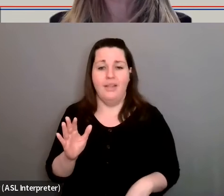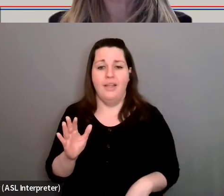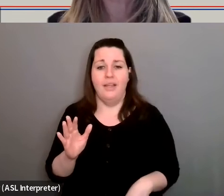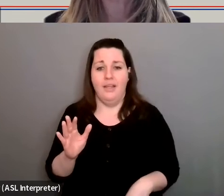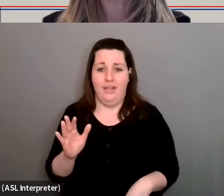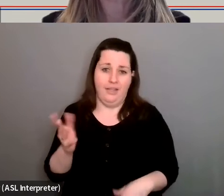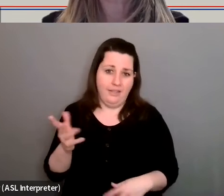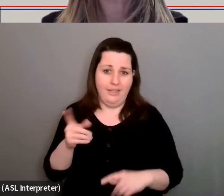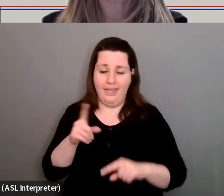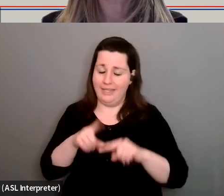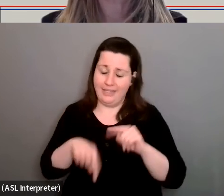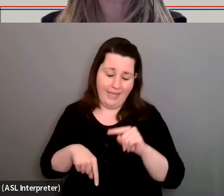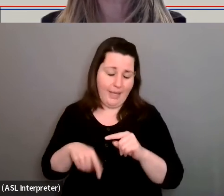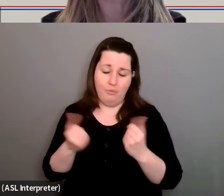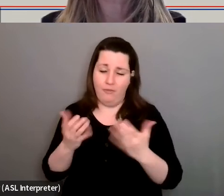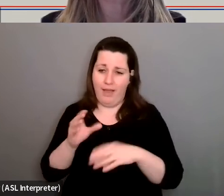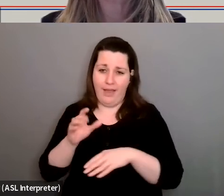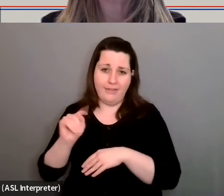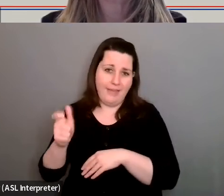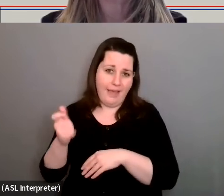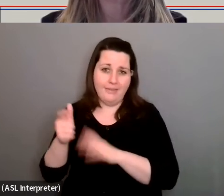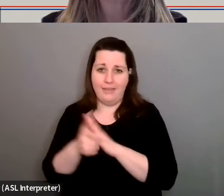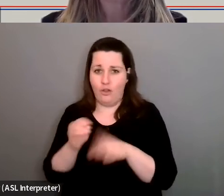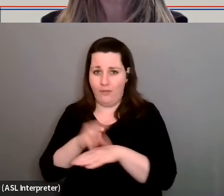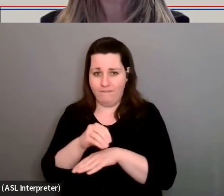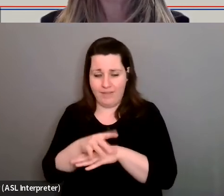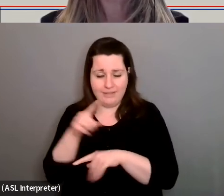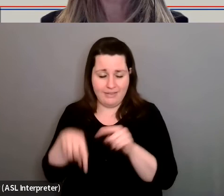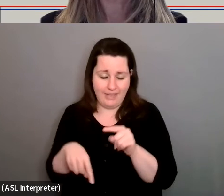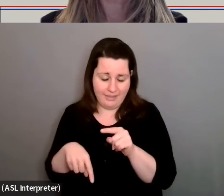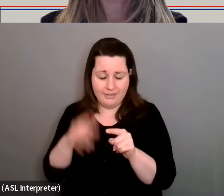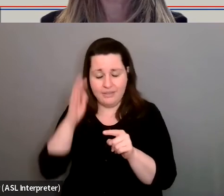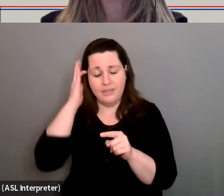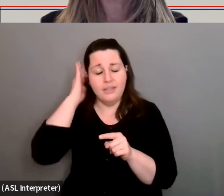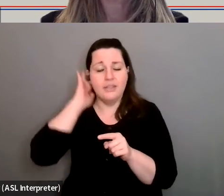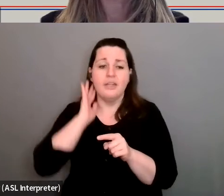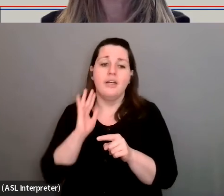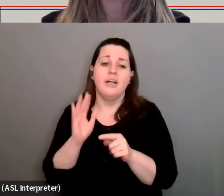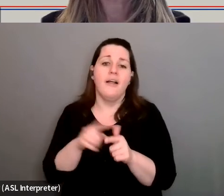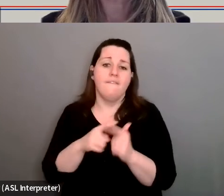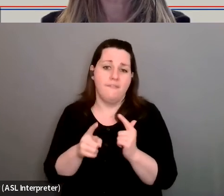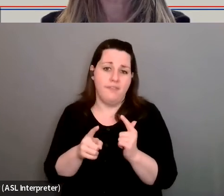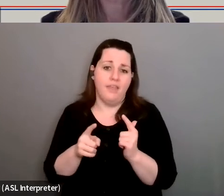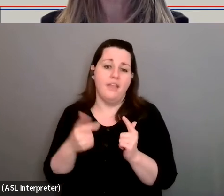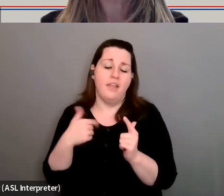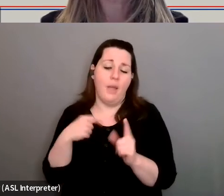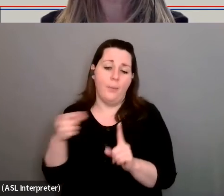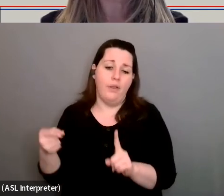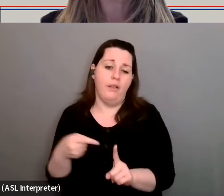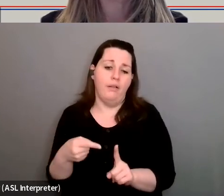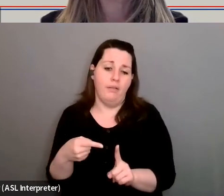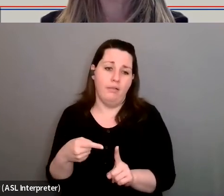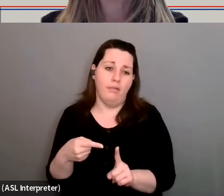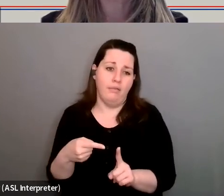the caveat that we cannot give tax or legal advice. And then I'm going to go back to, when